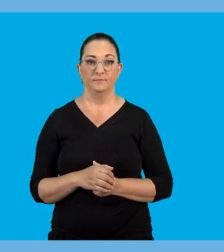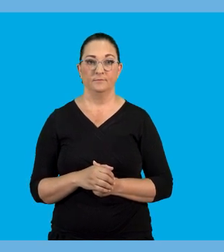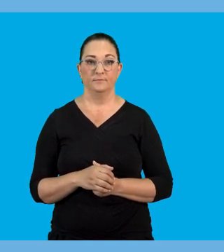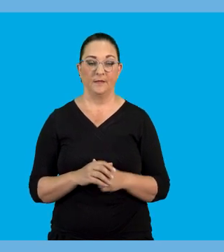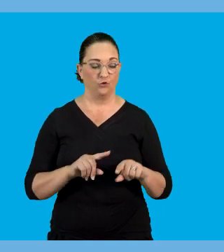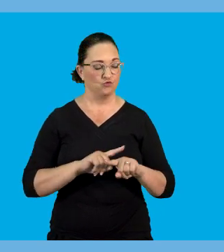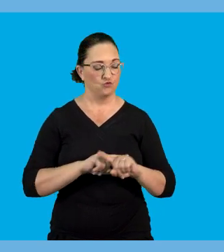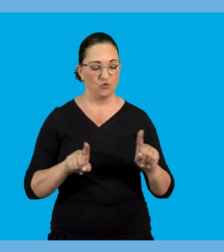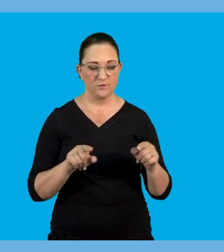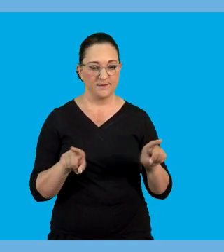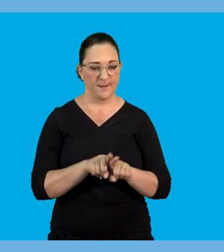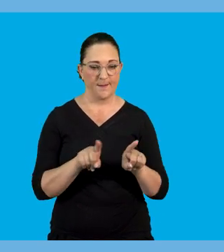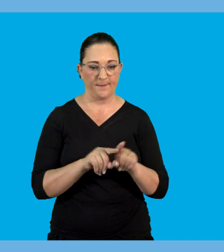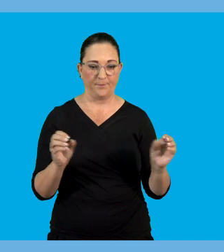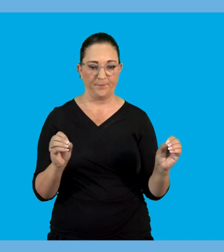attract.